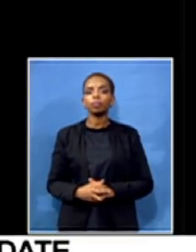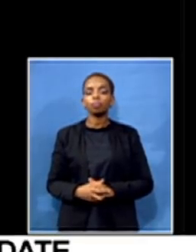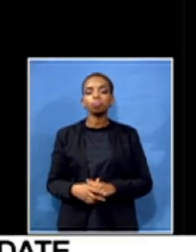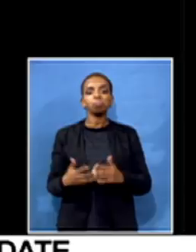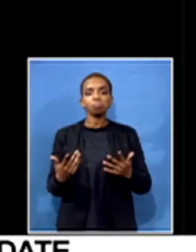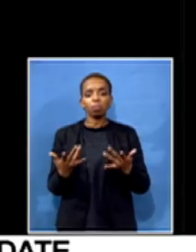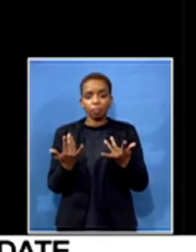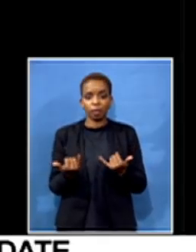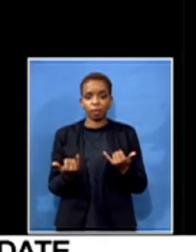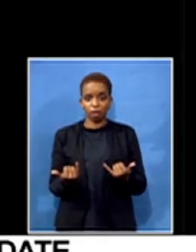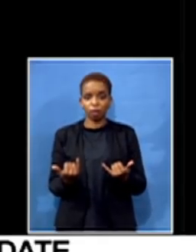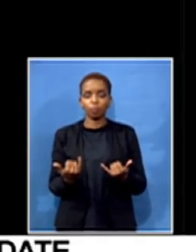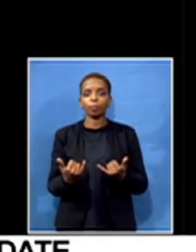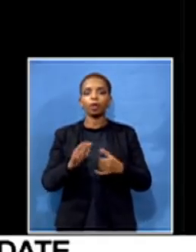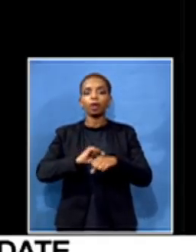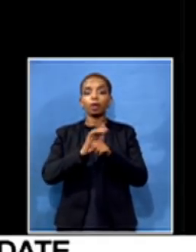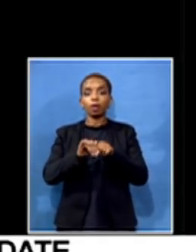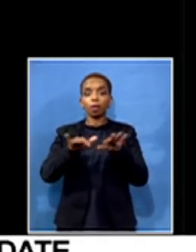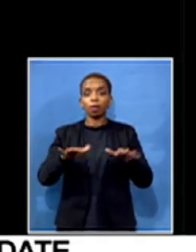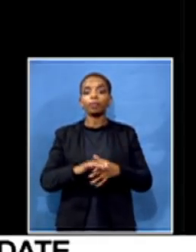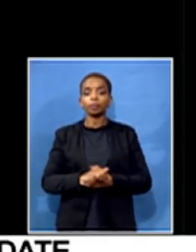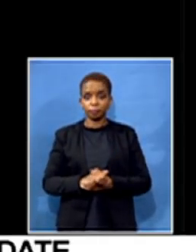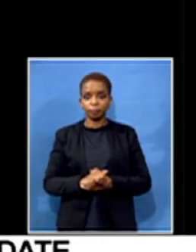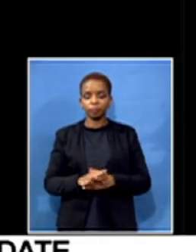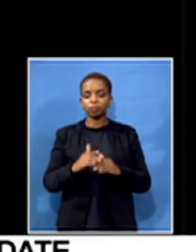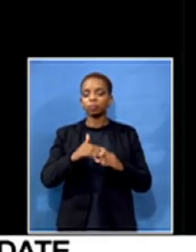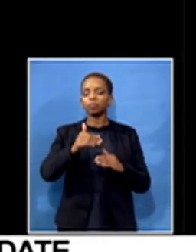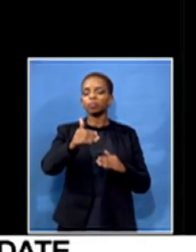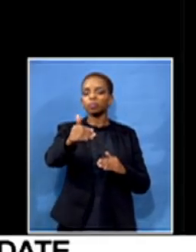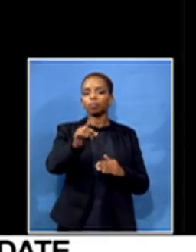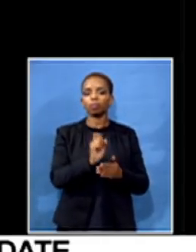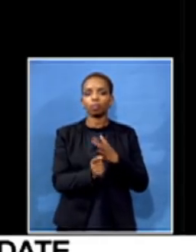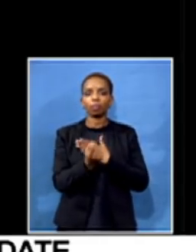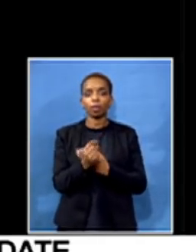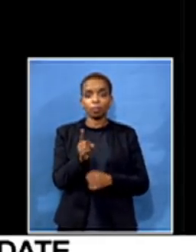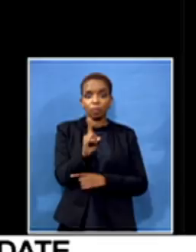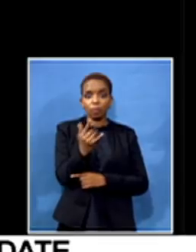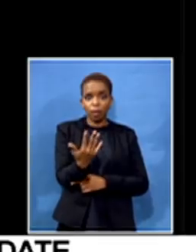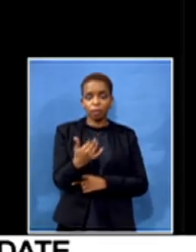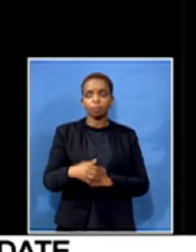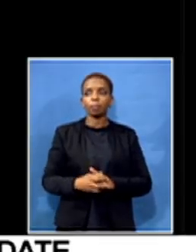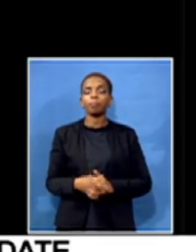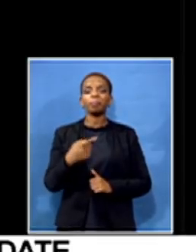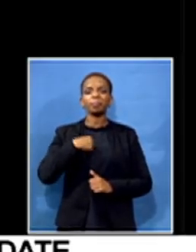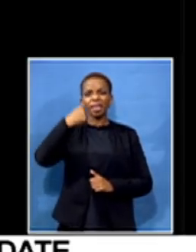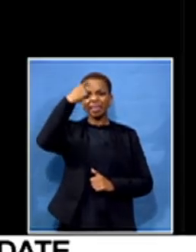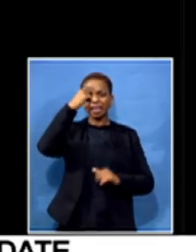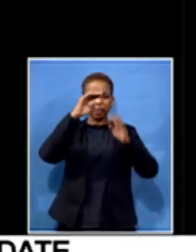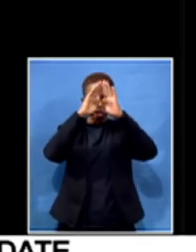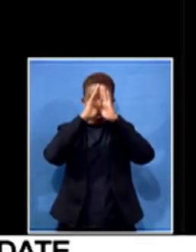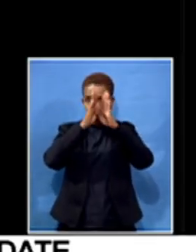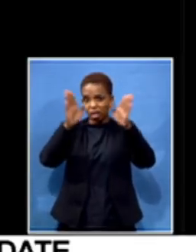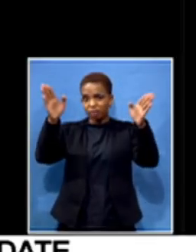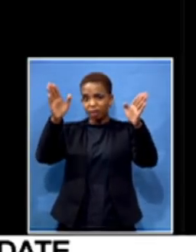COVID? I think generally government and our president